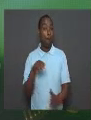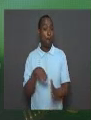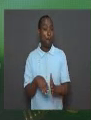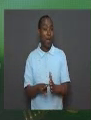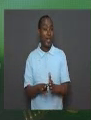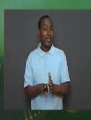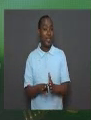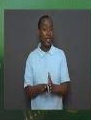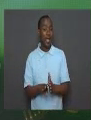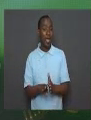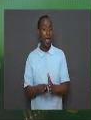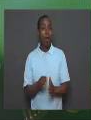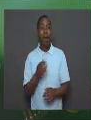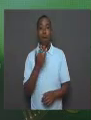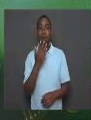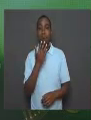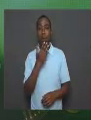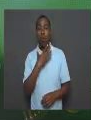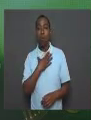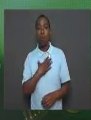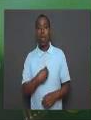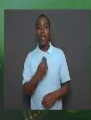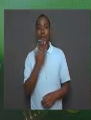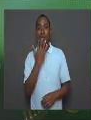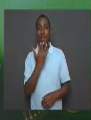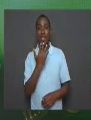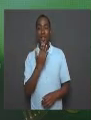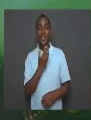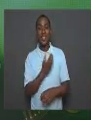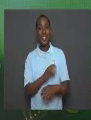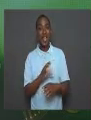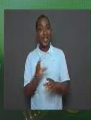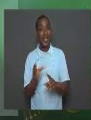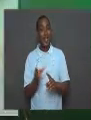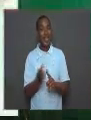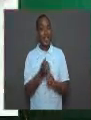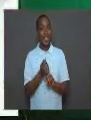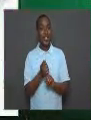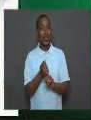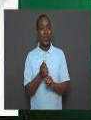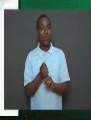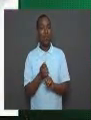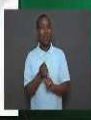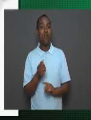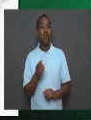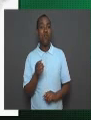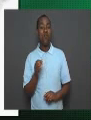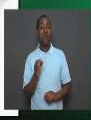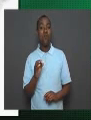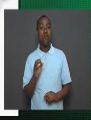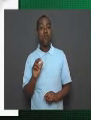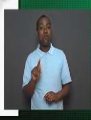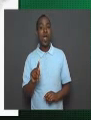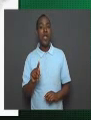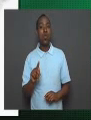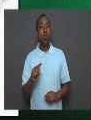ingested by the white blood cells called phagocytes. If the lymph glands